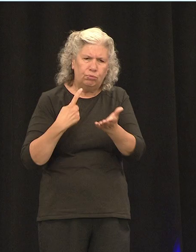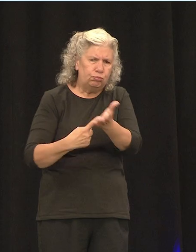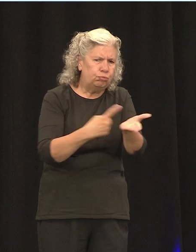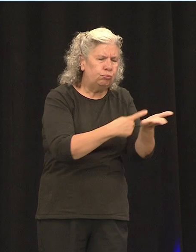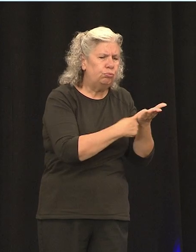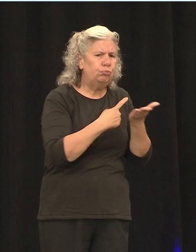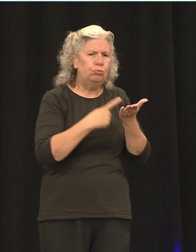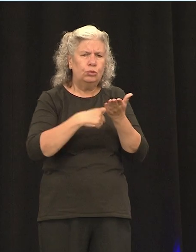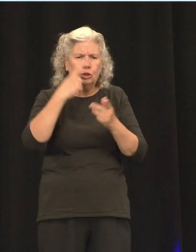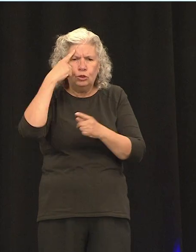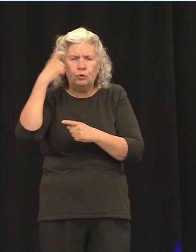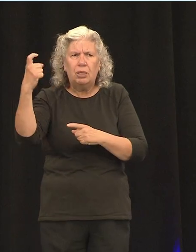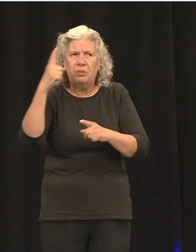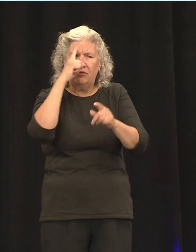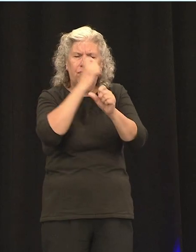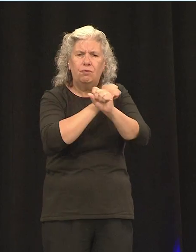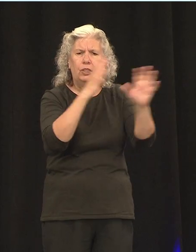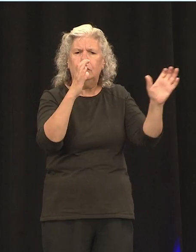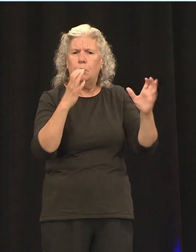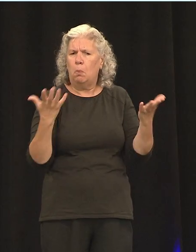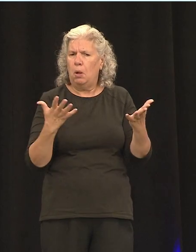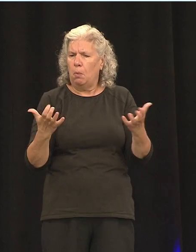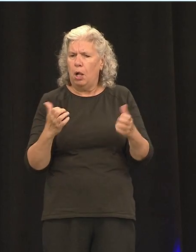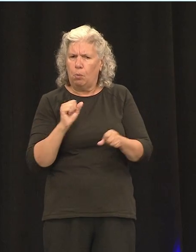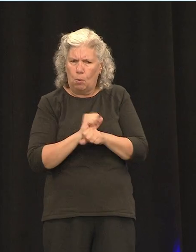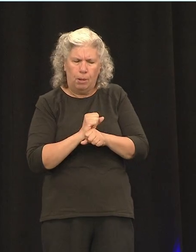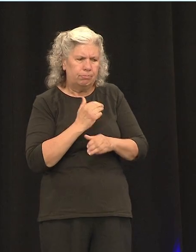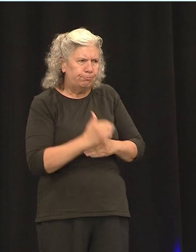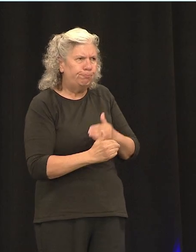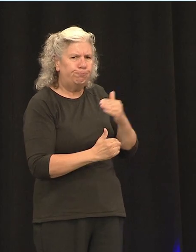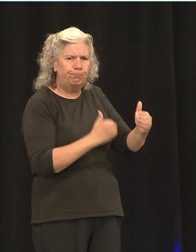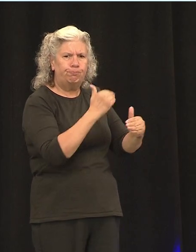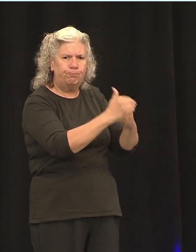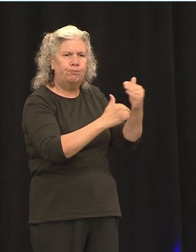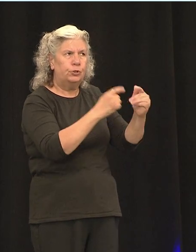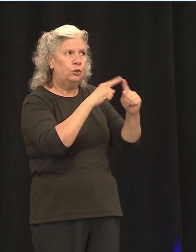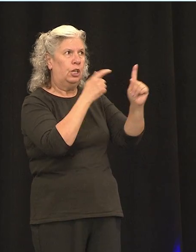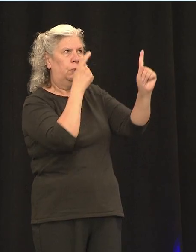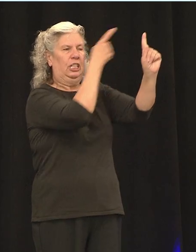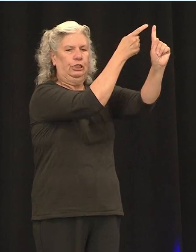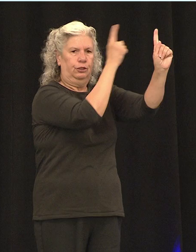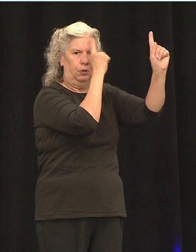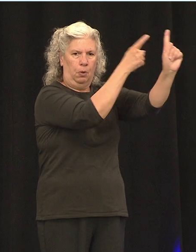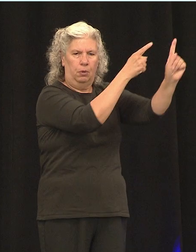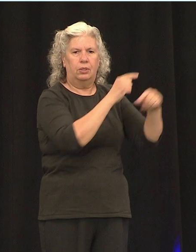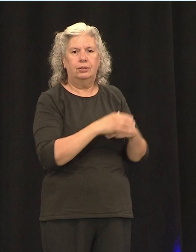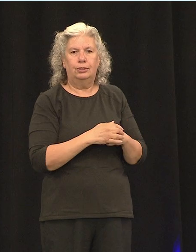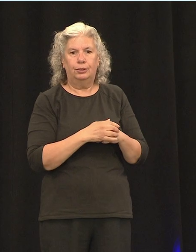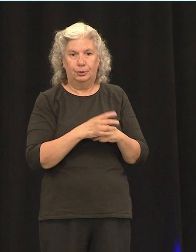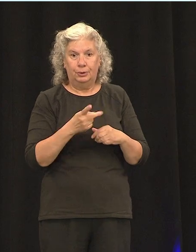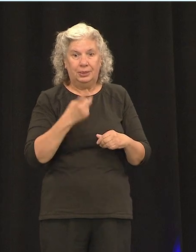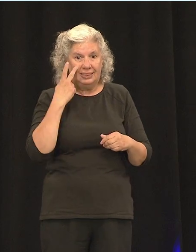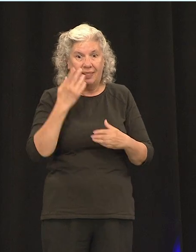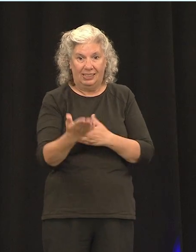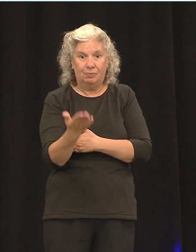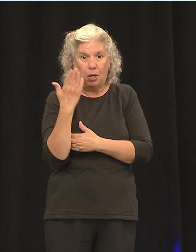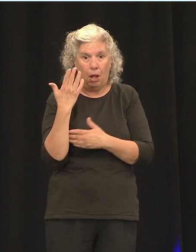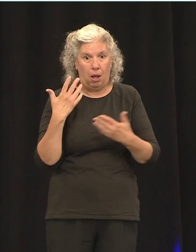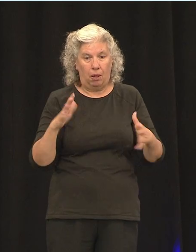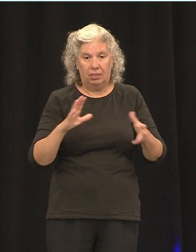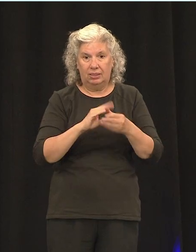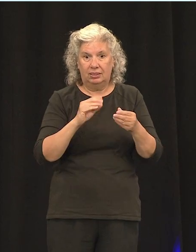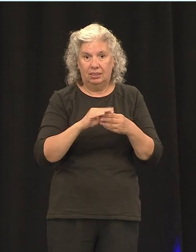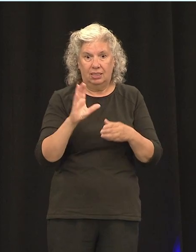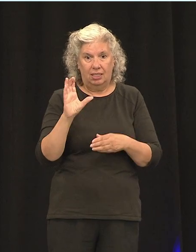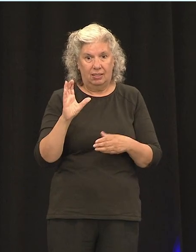working, step by step to get there. And, like you saw this morning, it's possible. Anything is possible. It